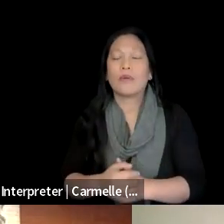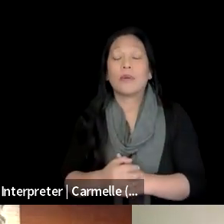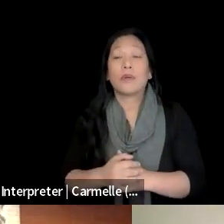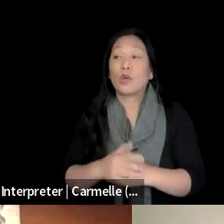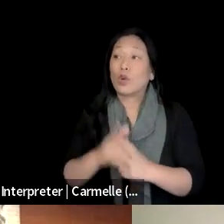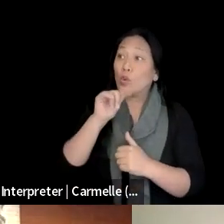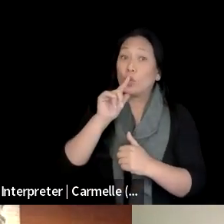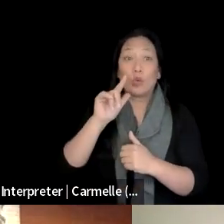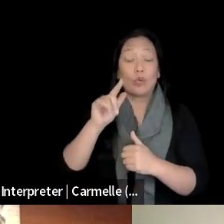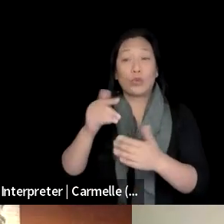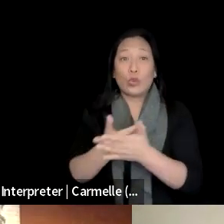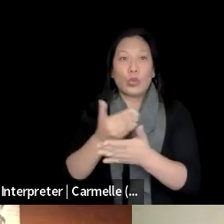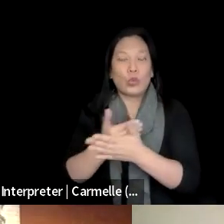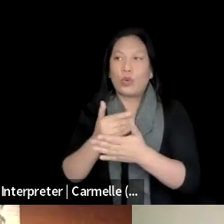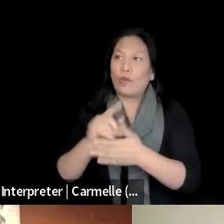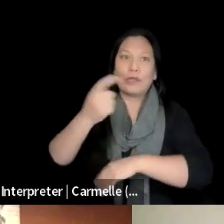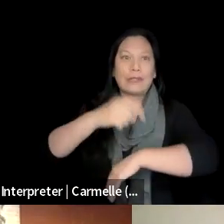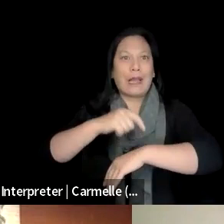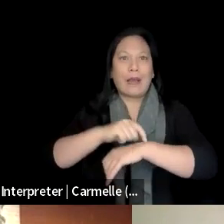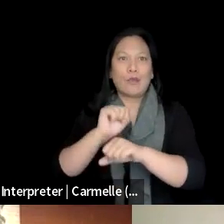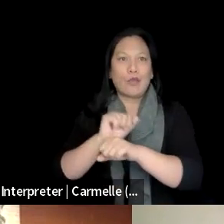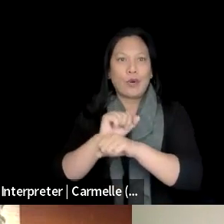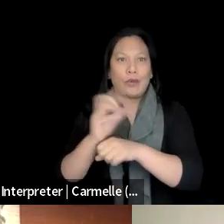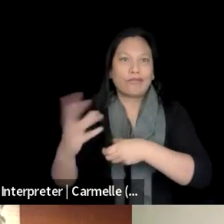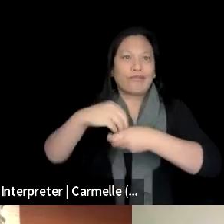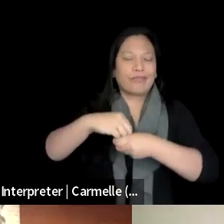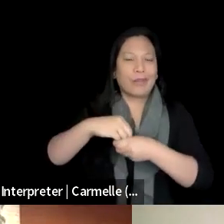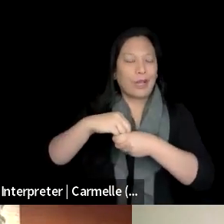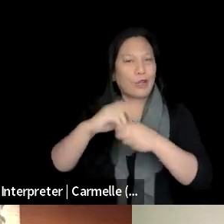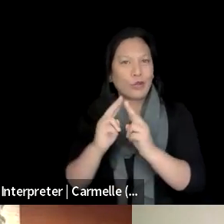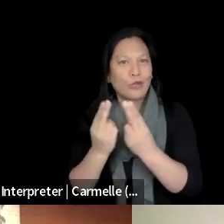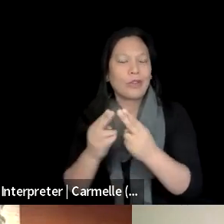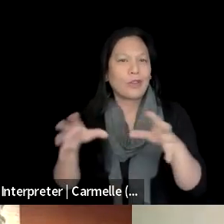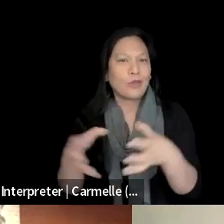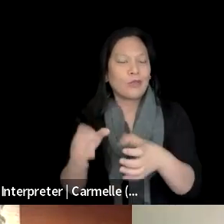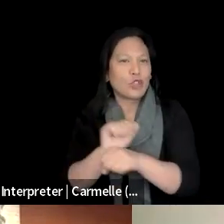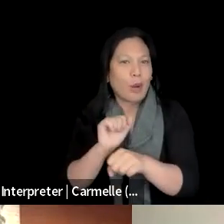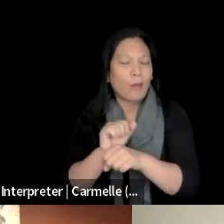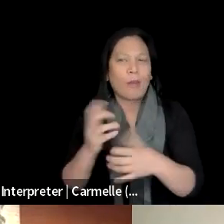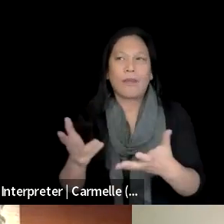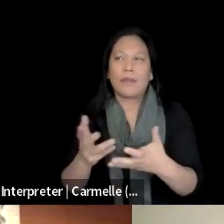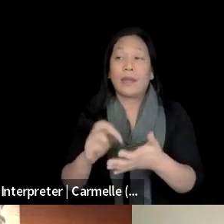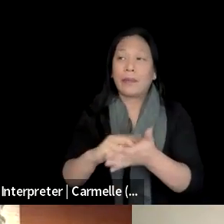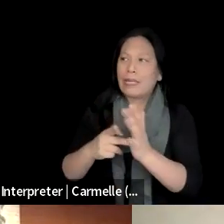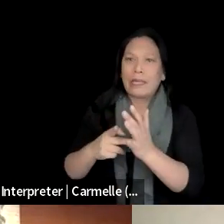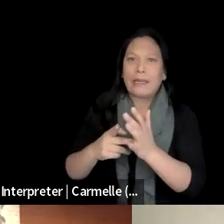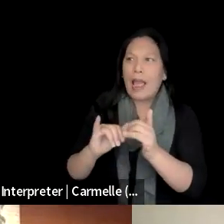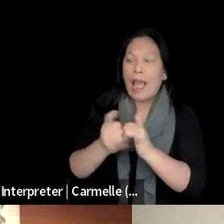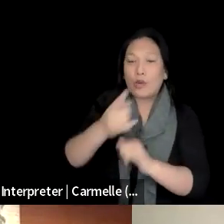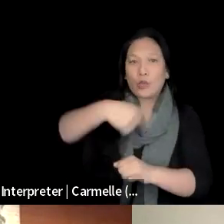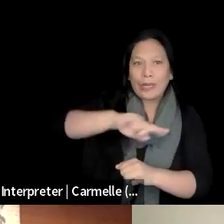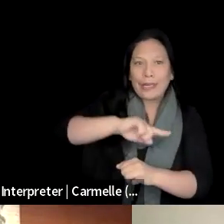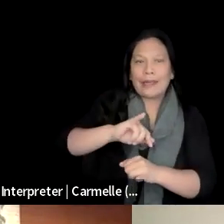new here? Like who's on their first equity gig? What might not be clear? How can then we as a group take care of